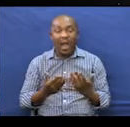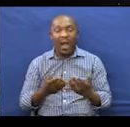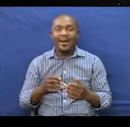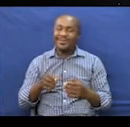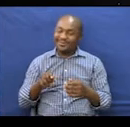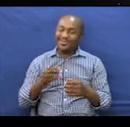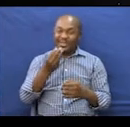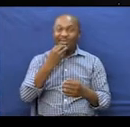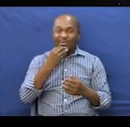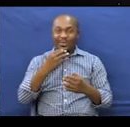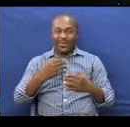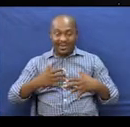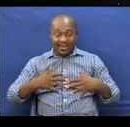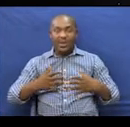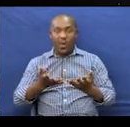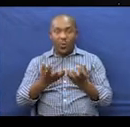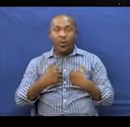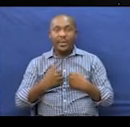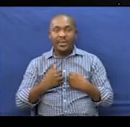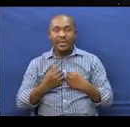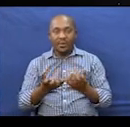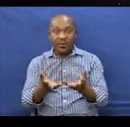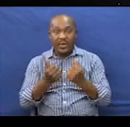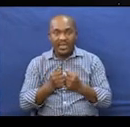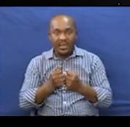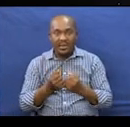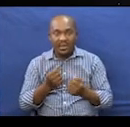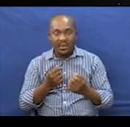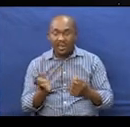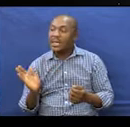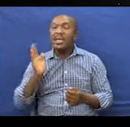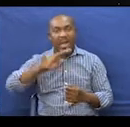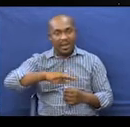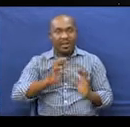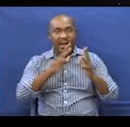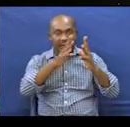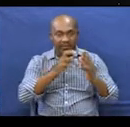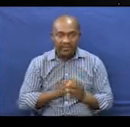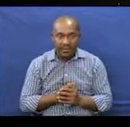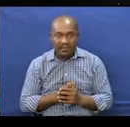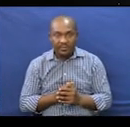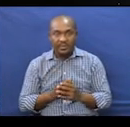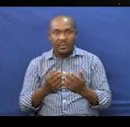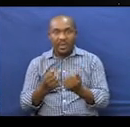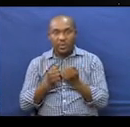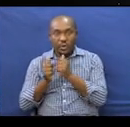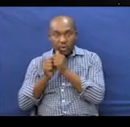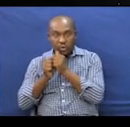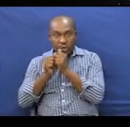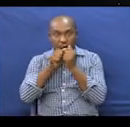food we need in our daily life. That is rice. Another one is sugarcane,